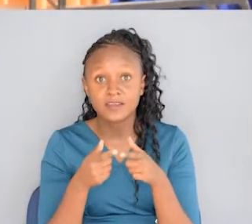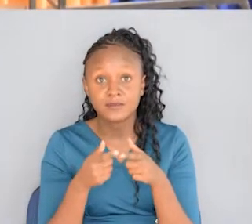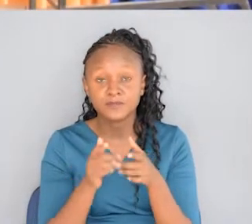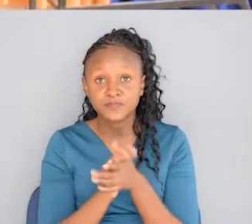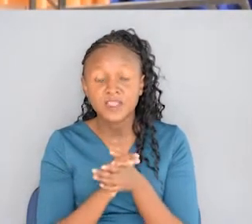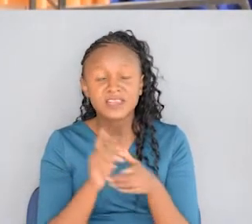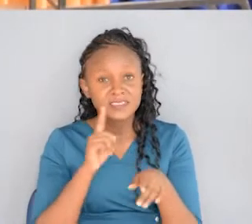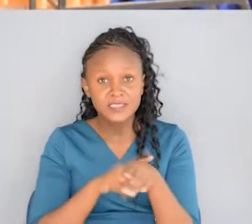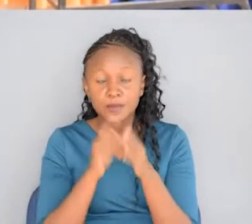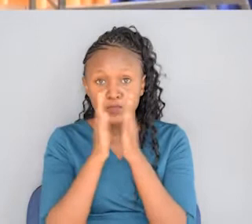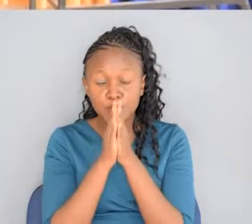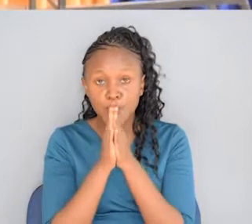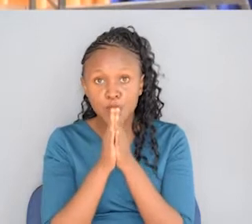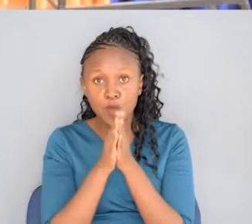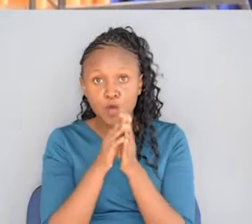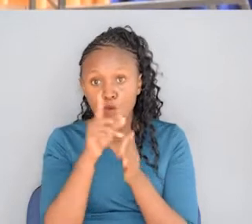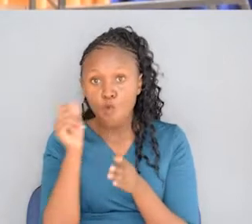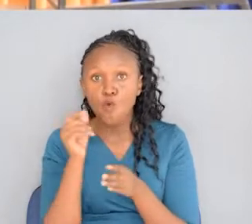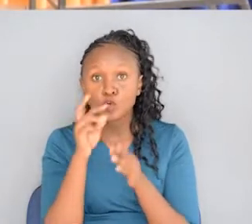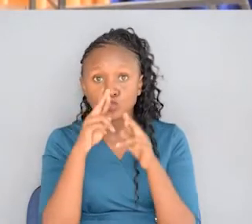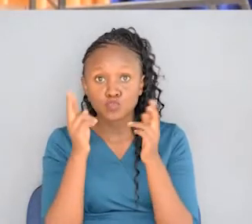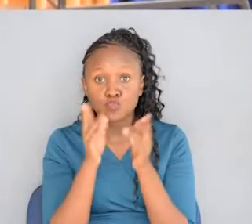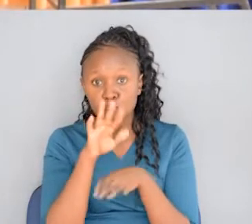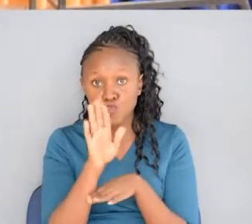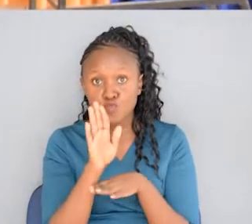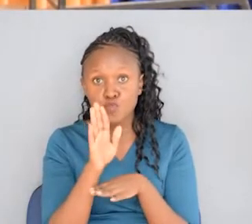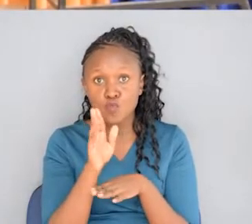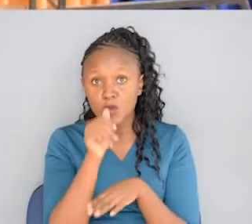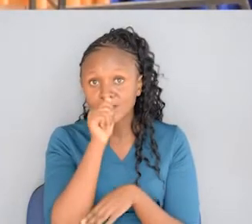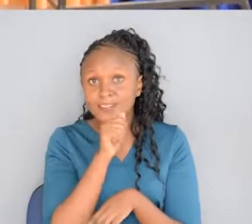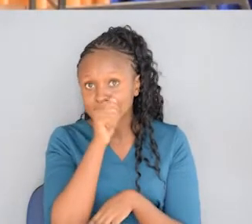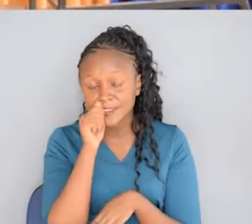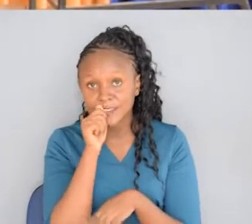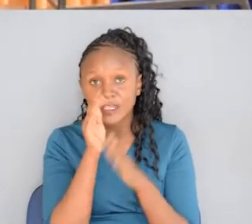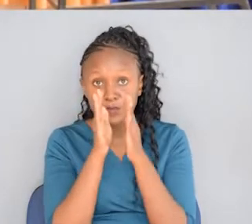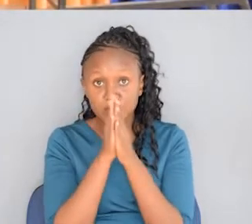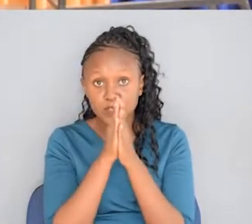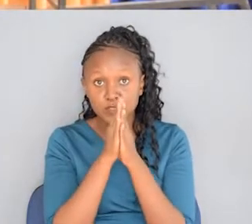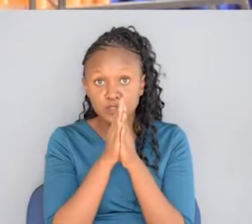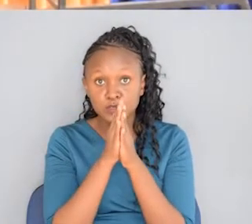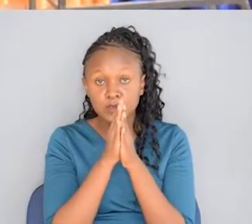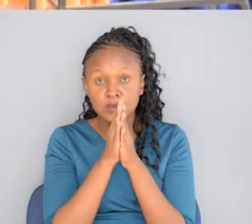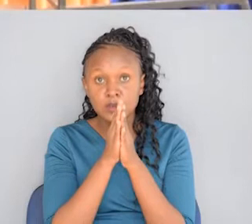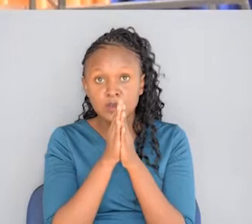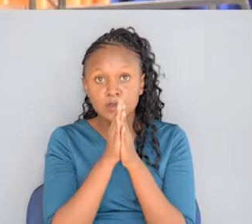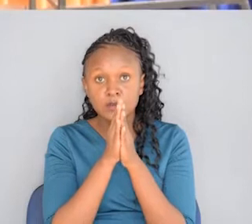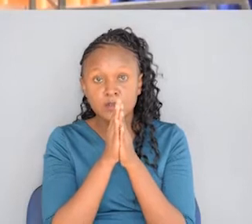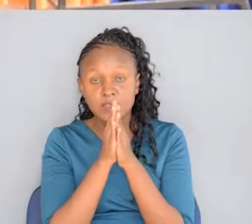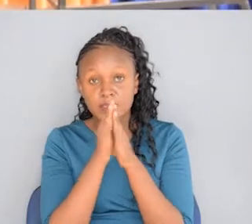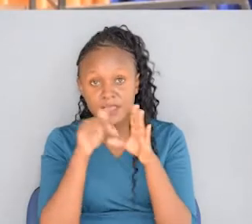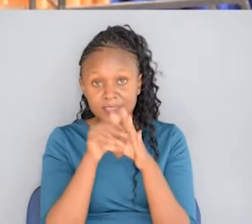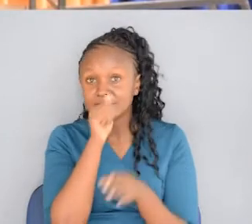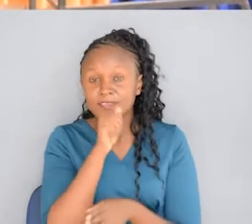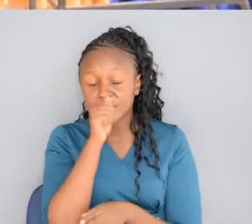room and shut the door and pray to your Father who is in secret. And your Father who's in secret